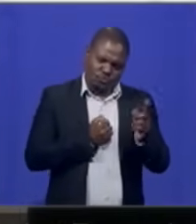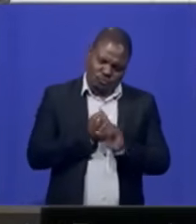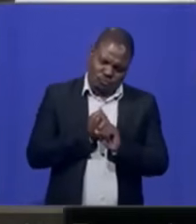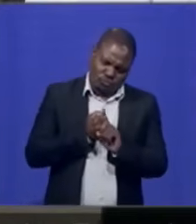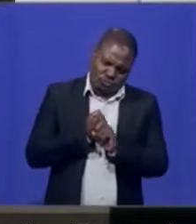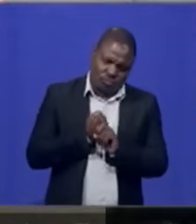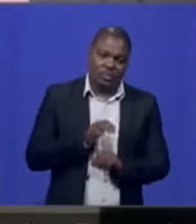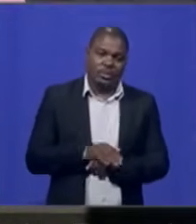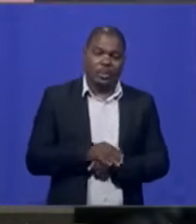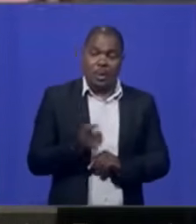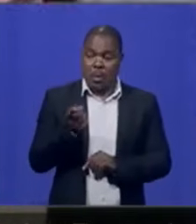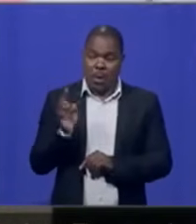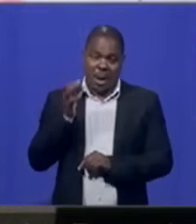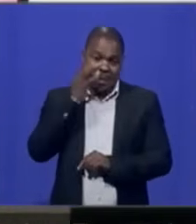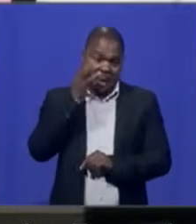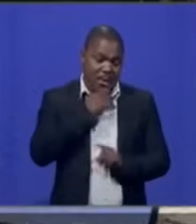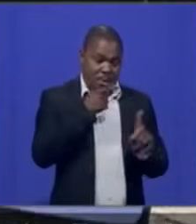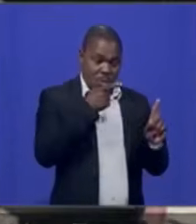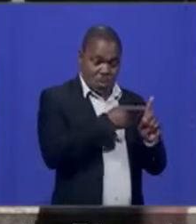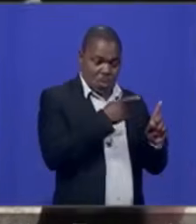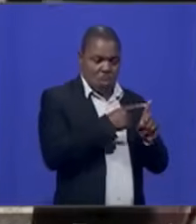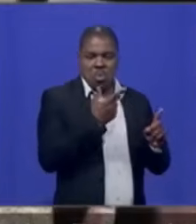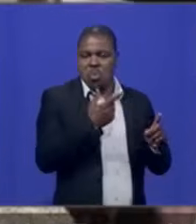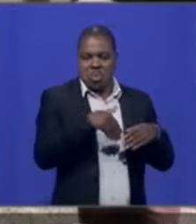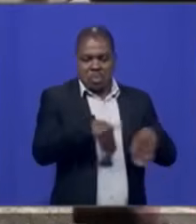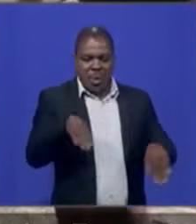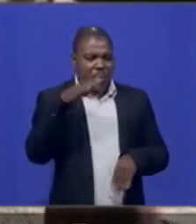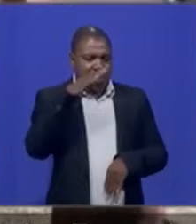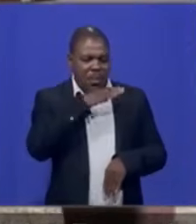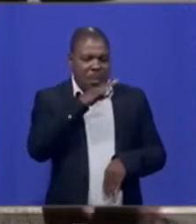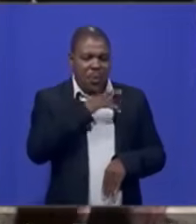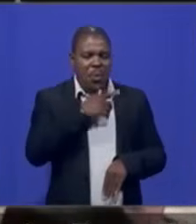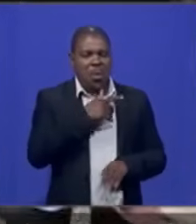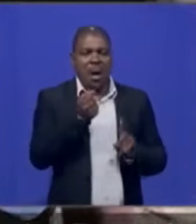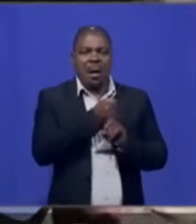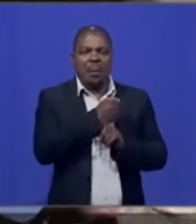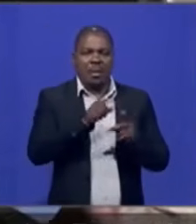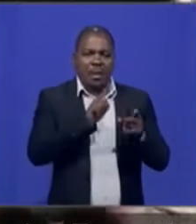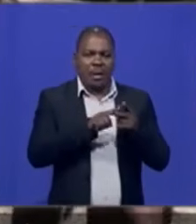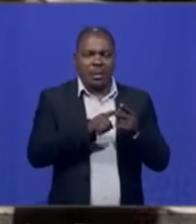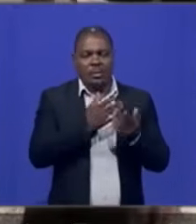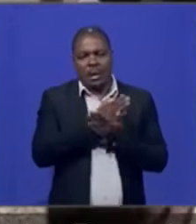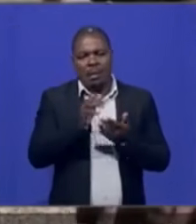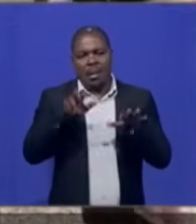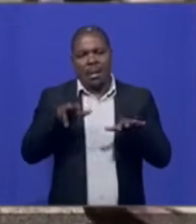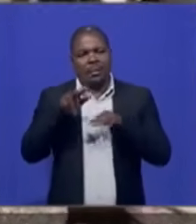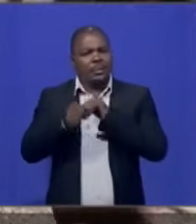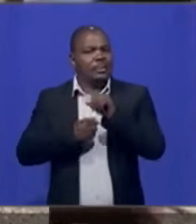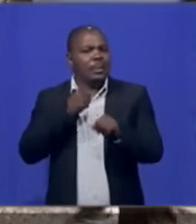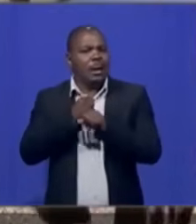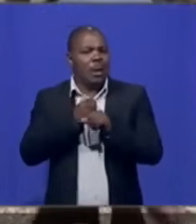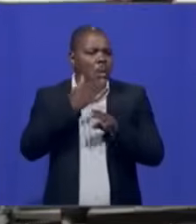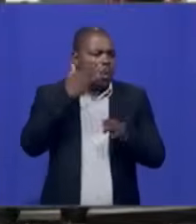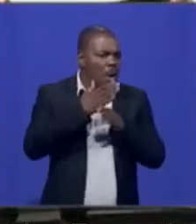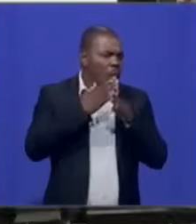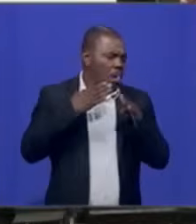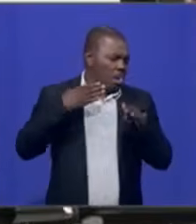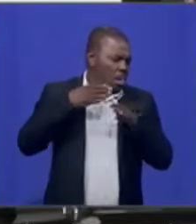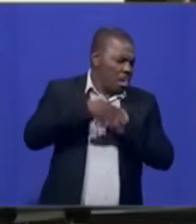Ba tlaleha ha mosuwe hloho a le leeme ha ba bang ba re ba sebeditse dilemo di 18 empa maemo ha a